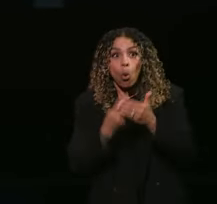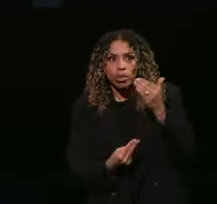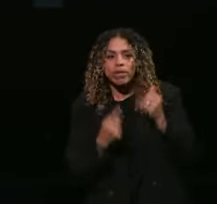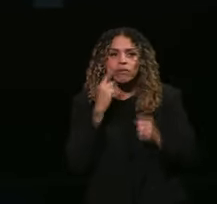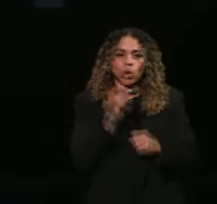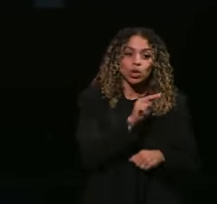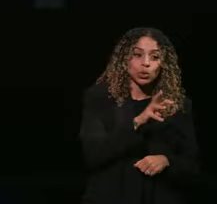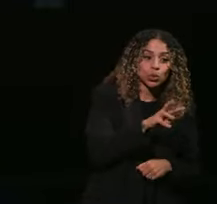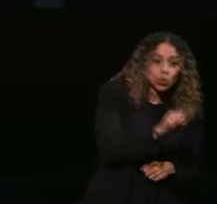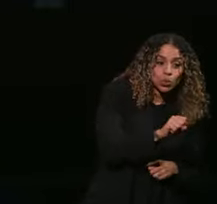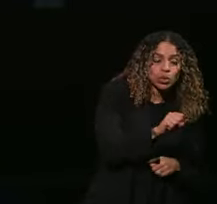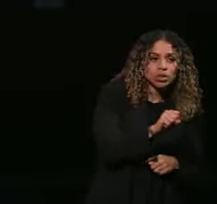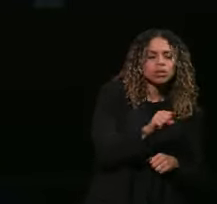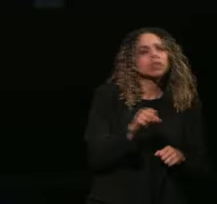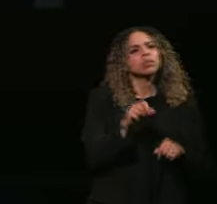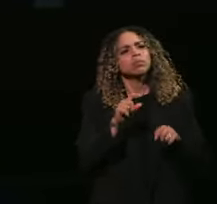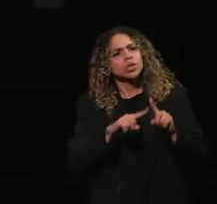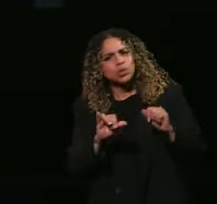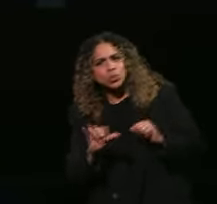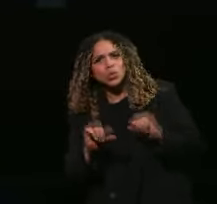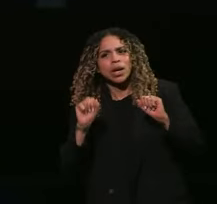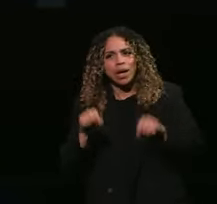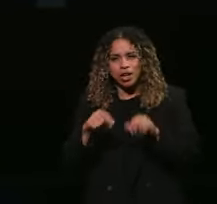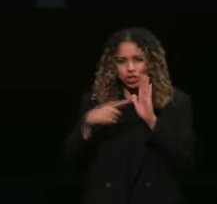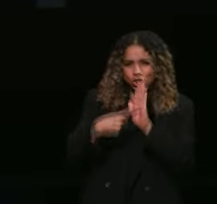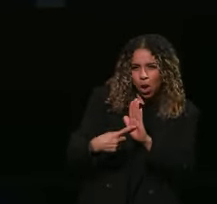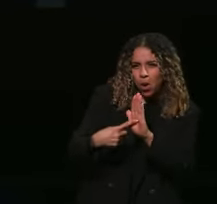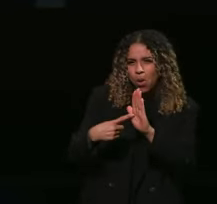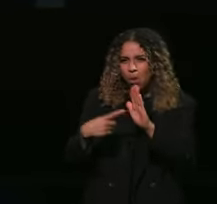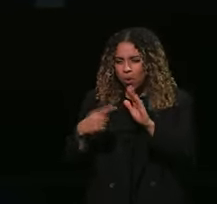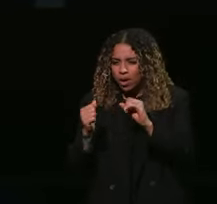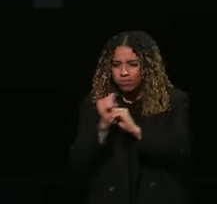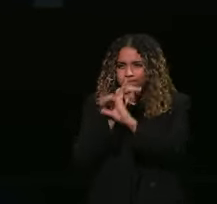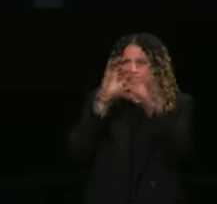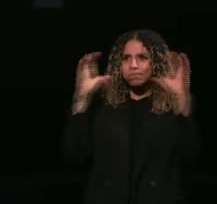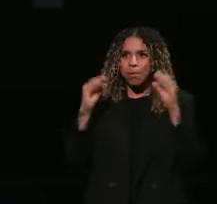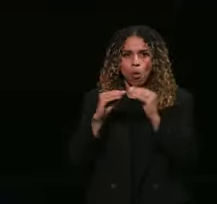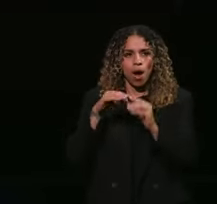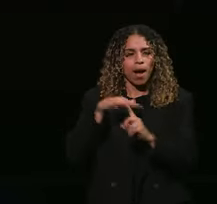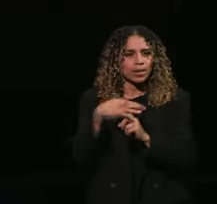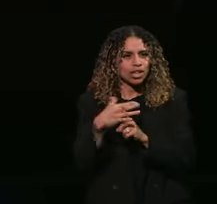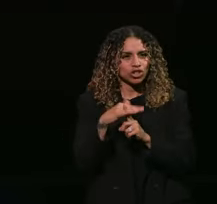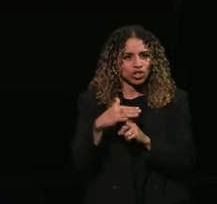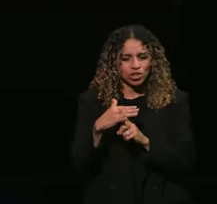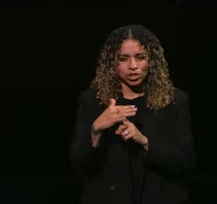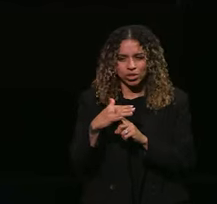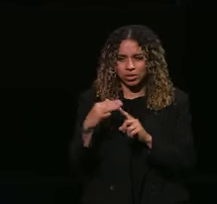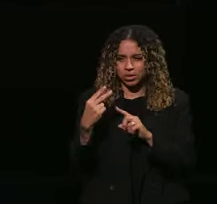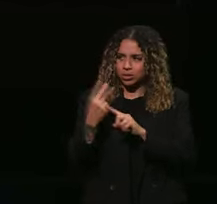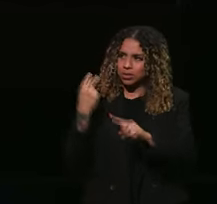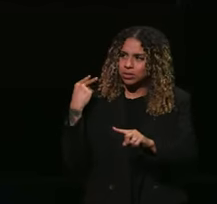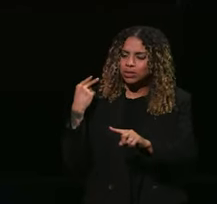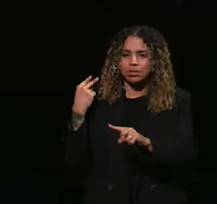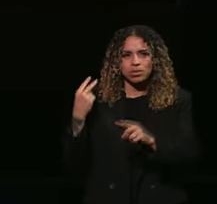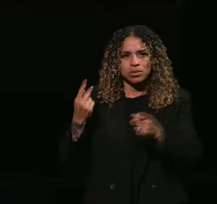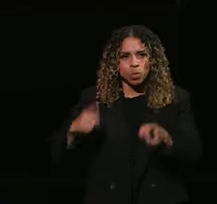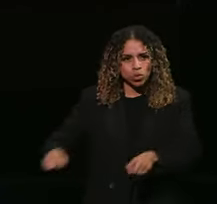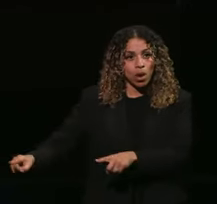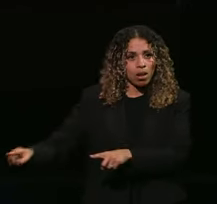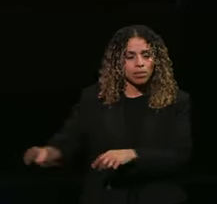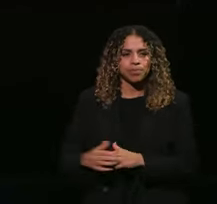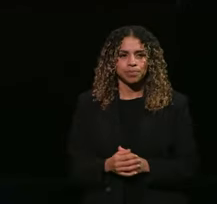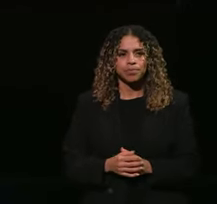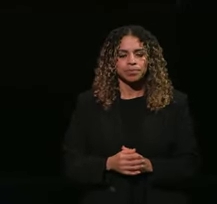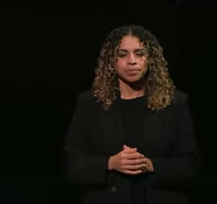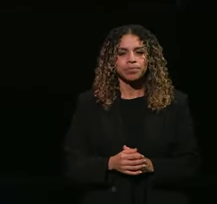other things that we could show, sort of contextualize what you were seeing in Mariupol and pull back. At that point, when we were in the